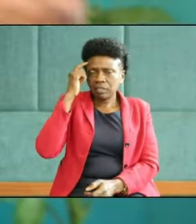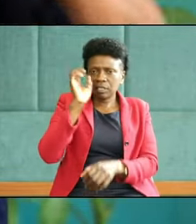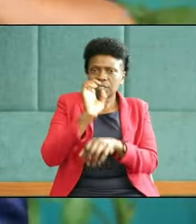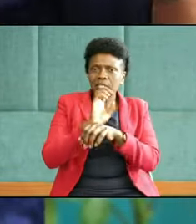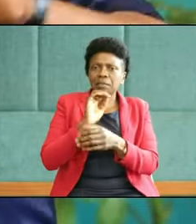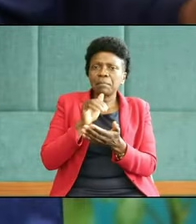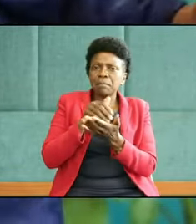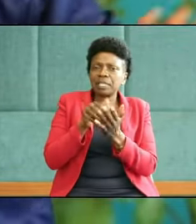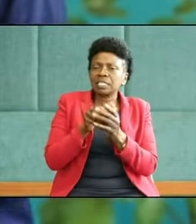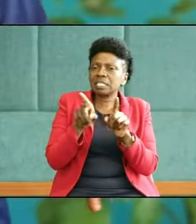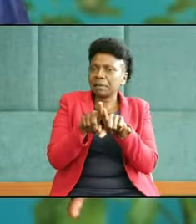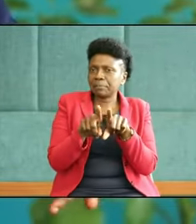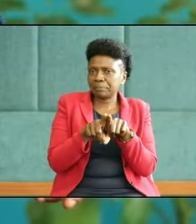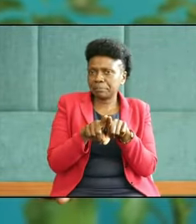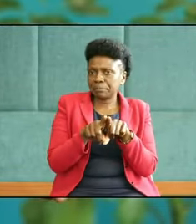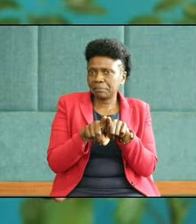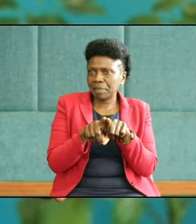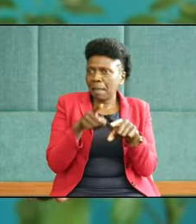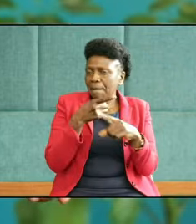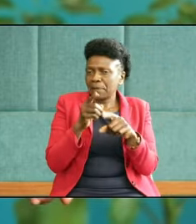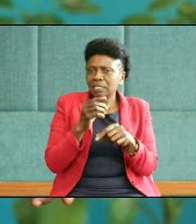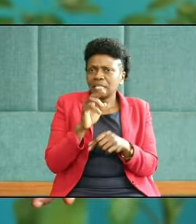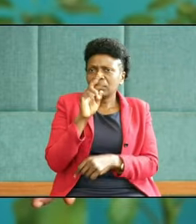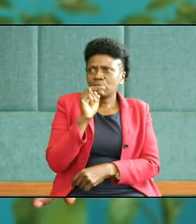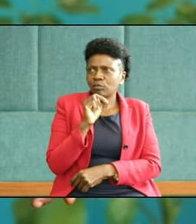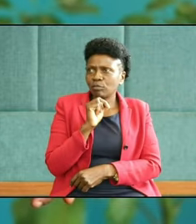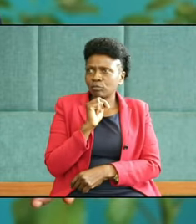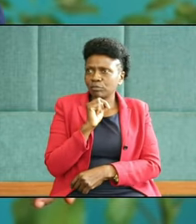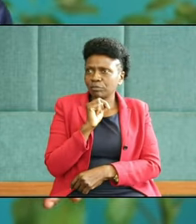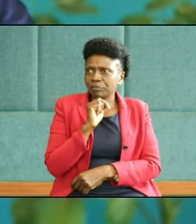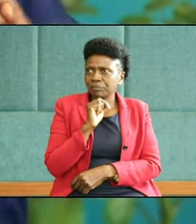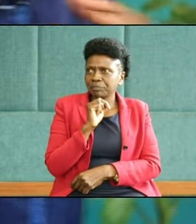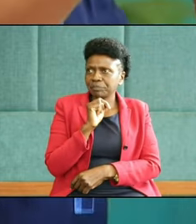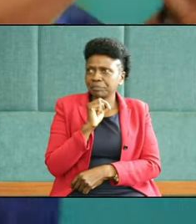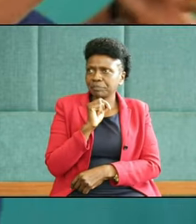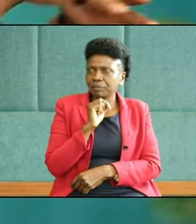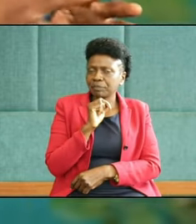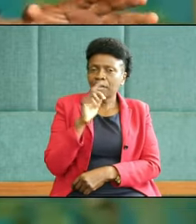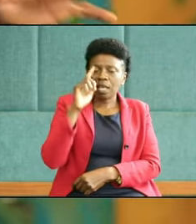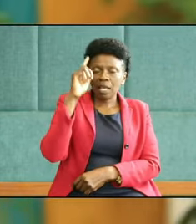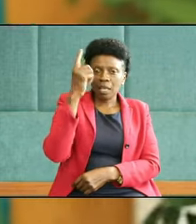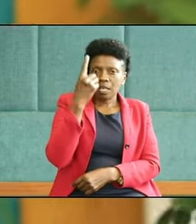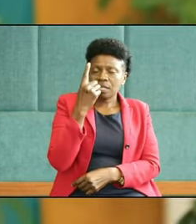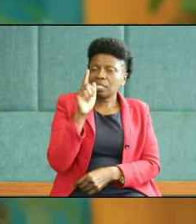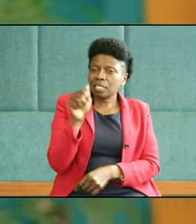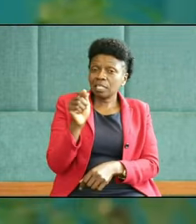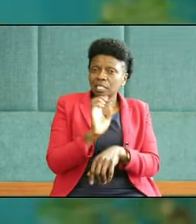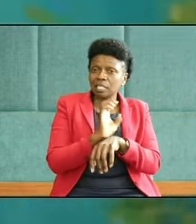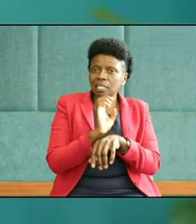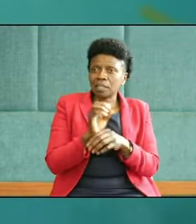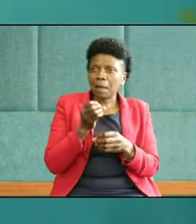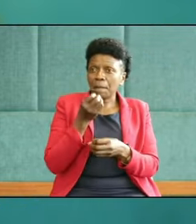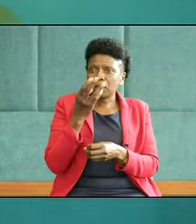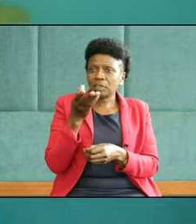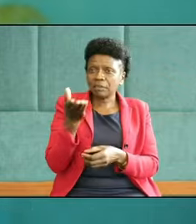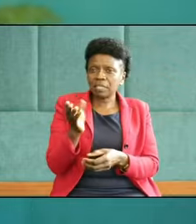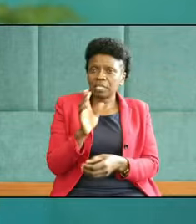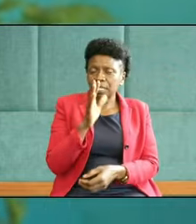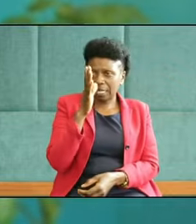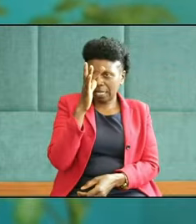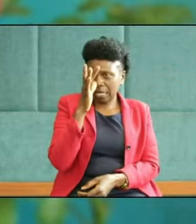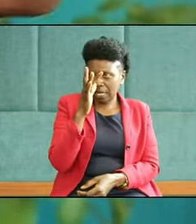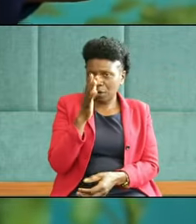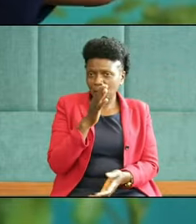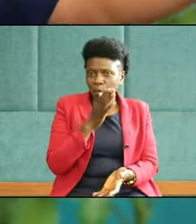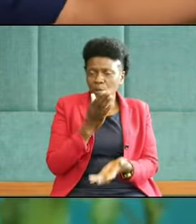I grew up and I did not know. It was not our priority. Nairobi Central, join me, those of you online, wherever you find